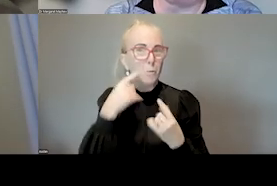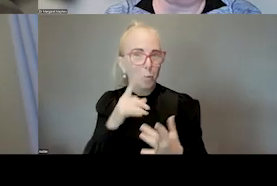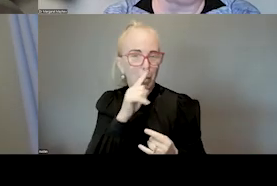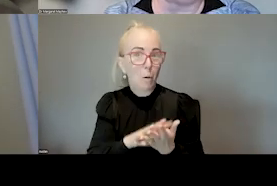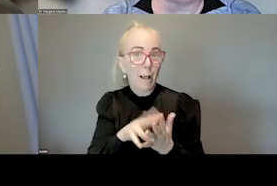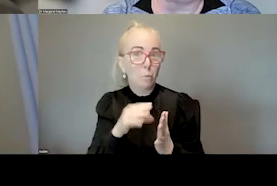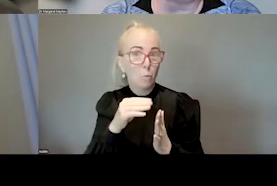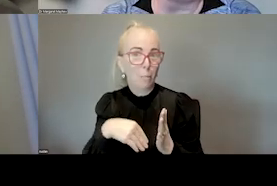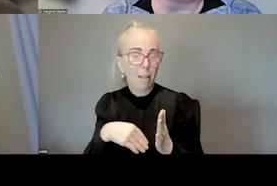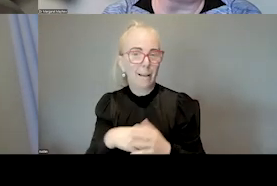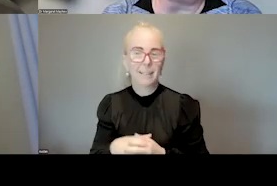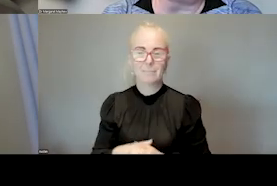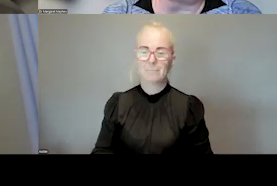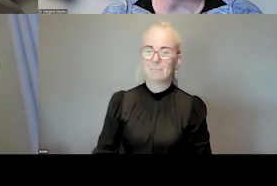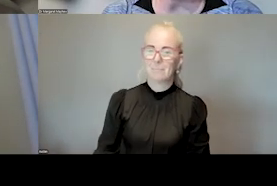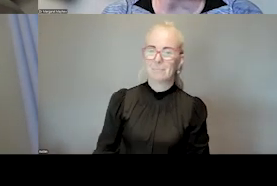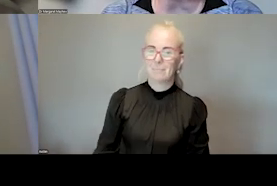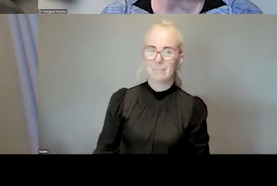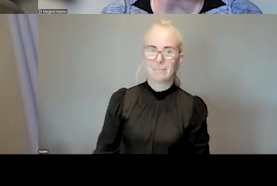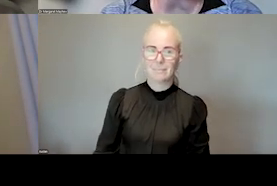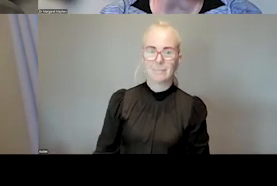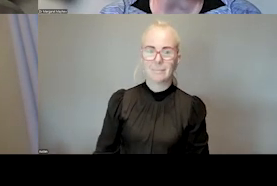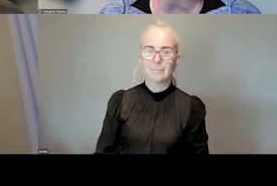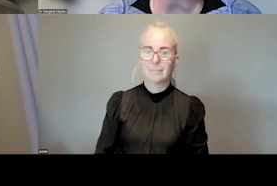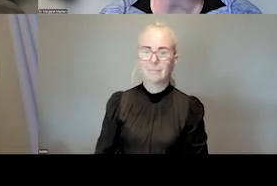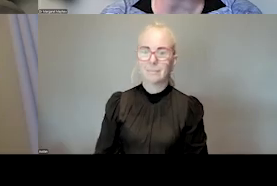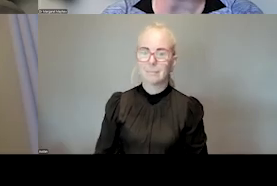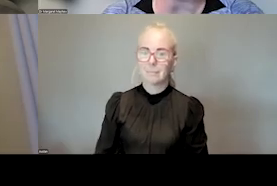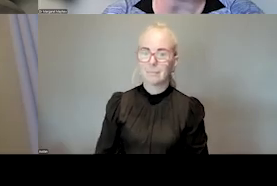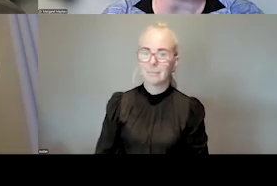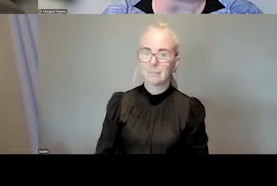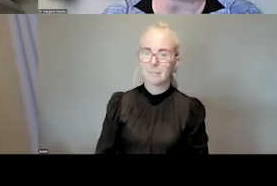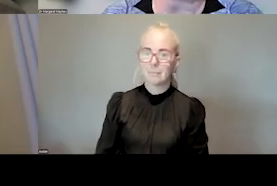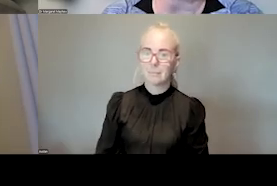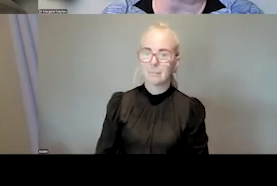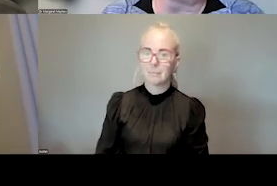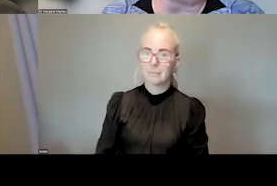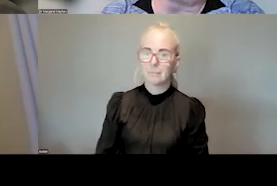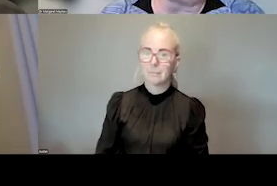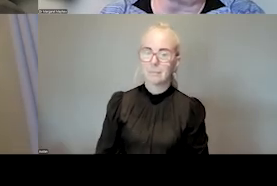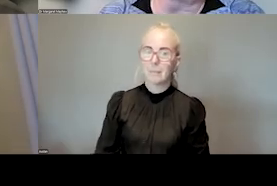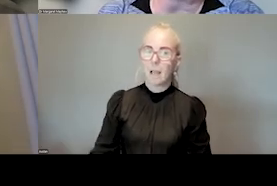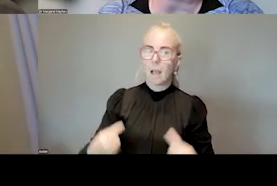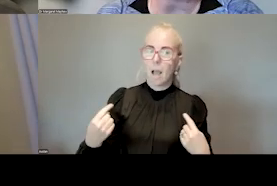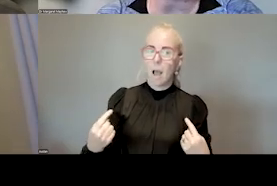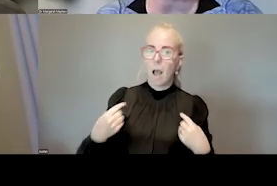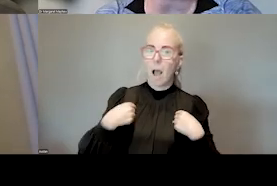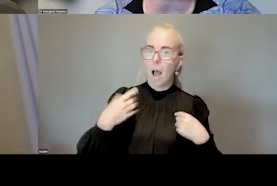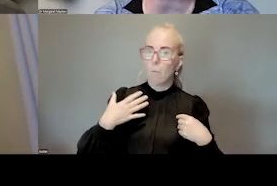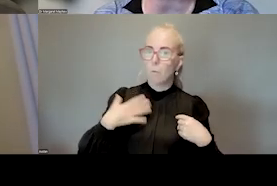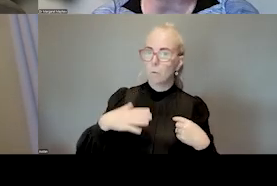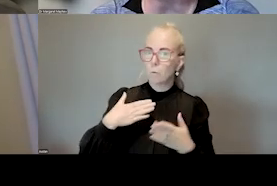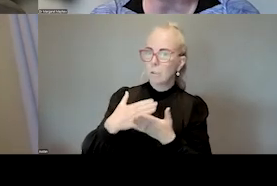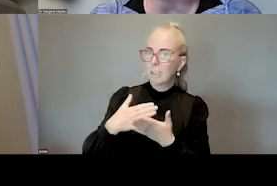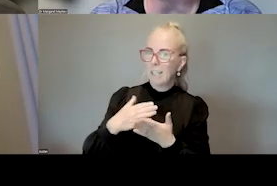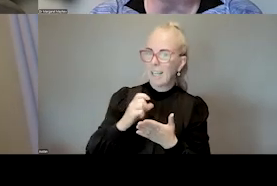Great. Just share So the screen here. fantastic. So, presuming that you have registered, you